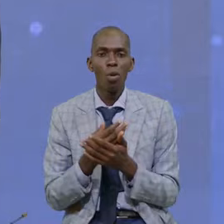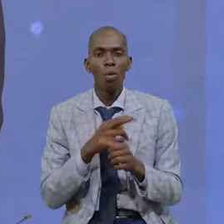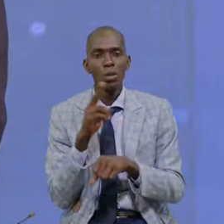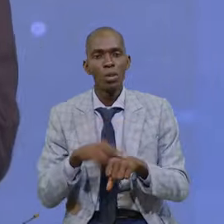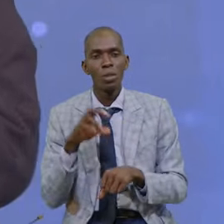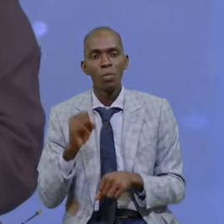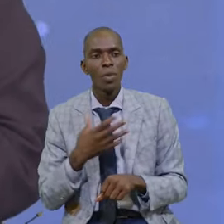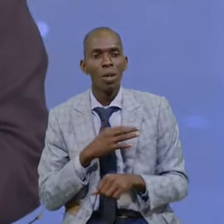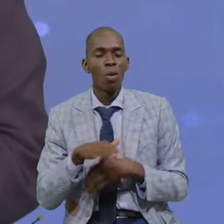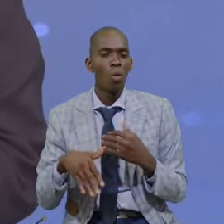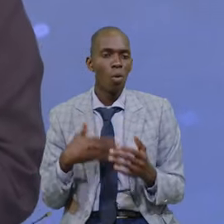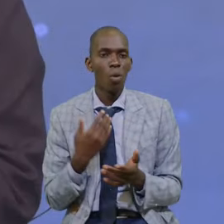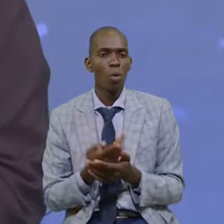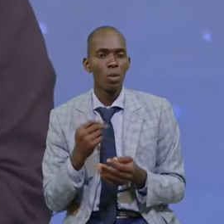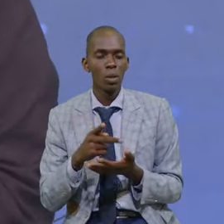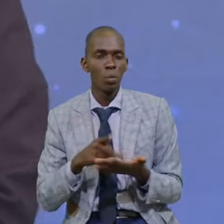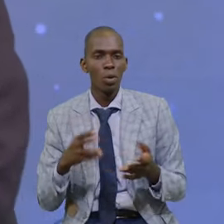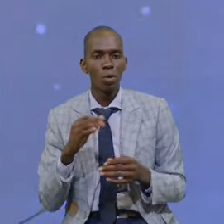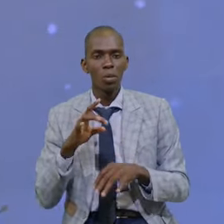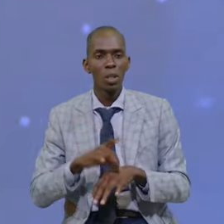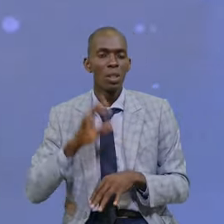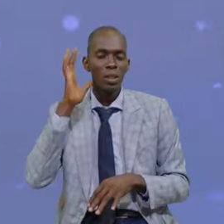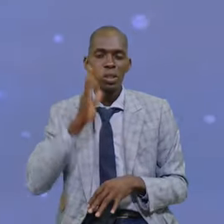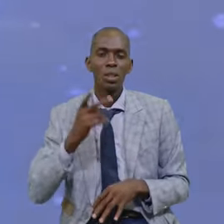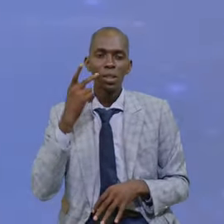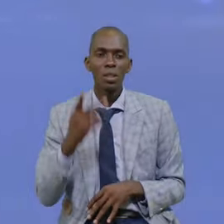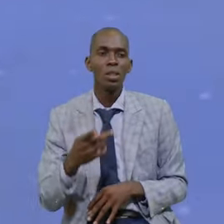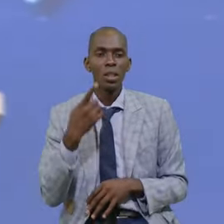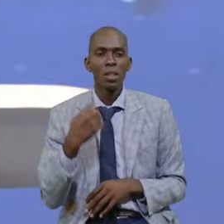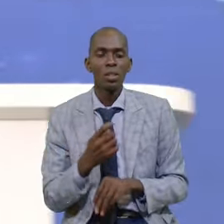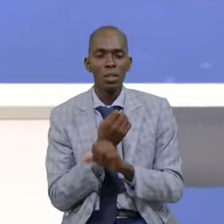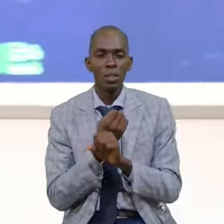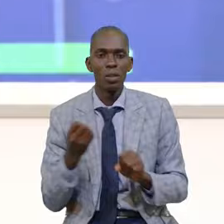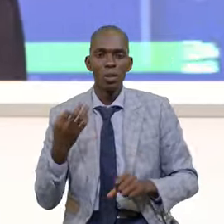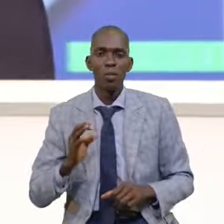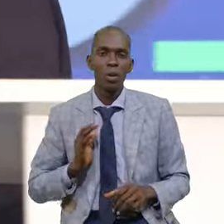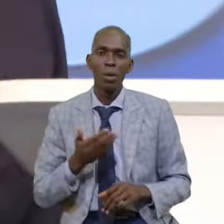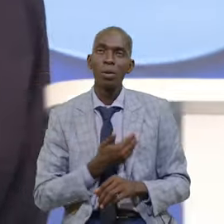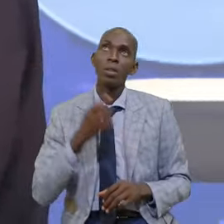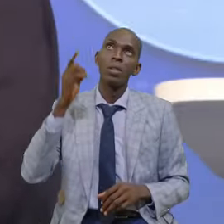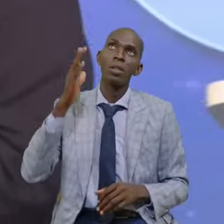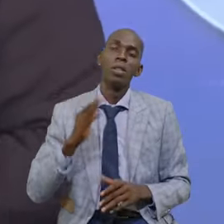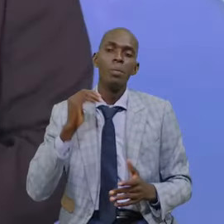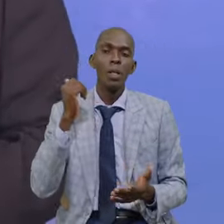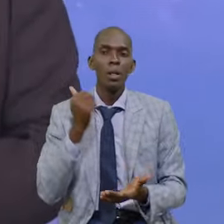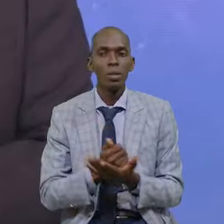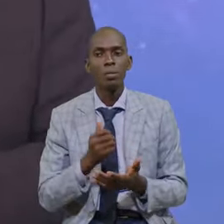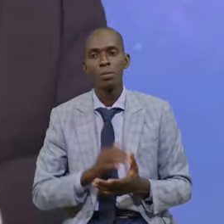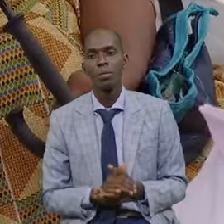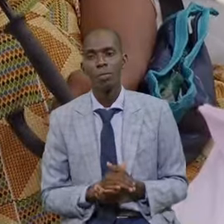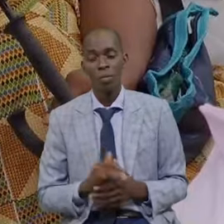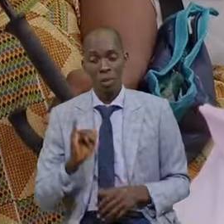ends of the earth shall see the salvation of our God. I will